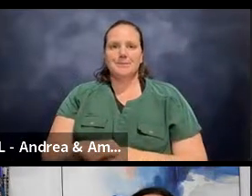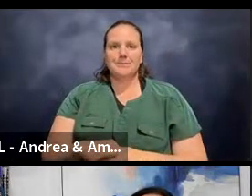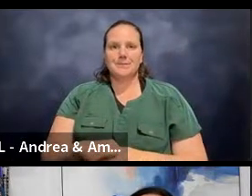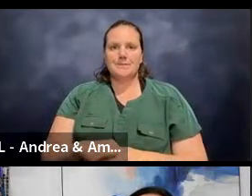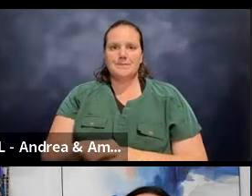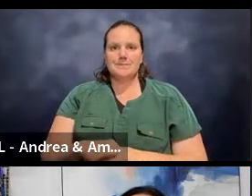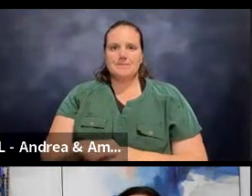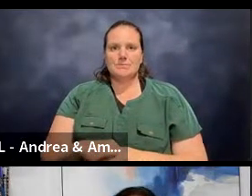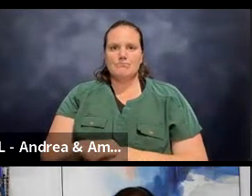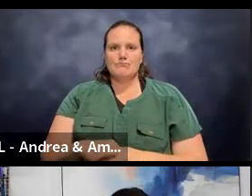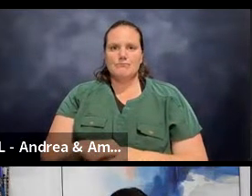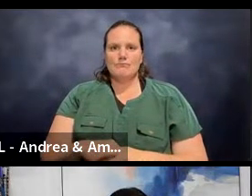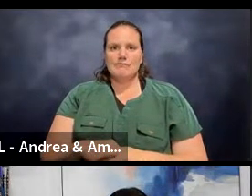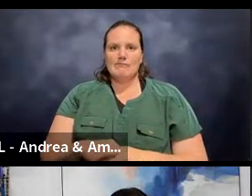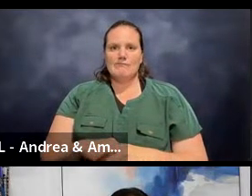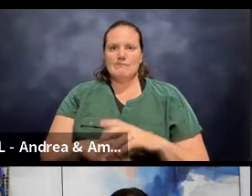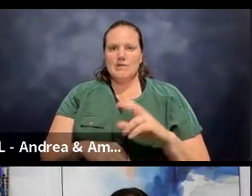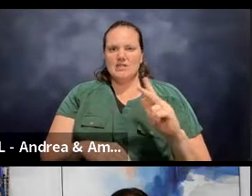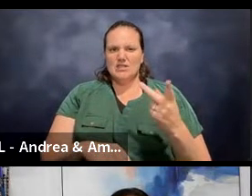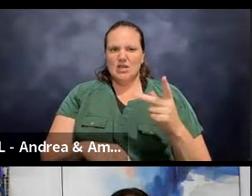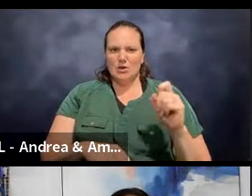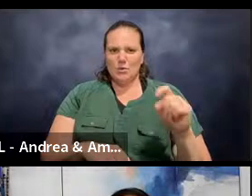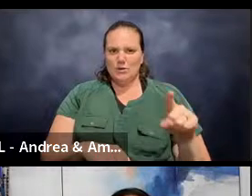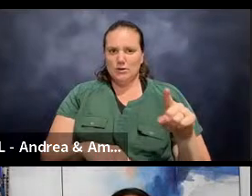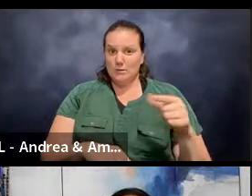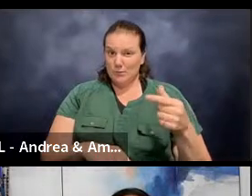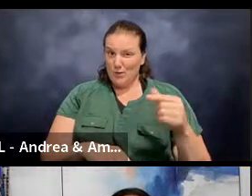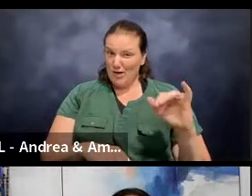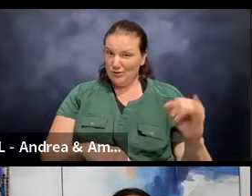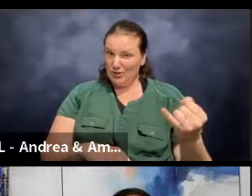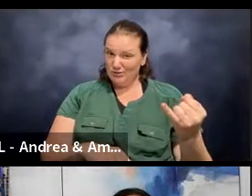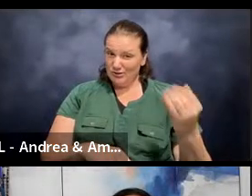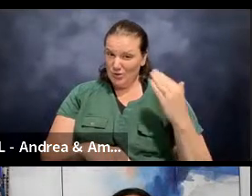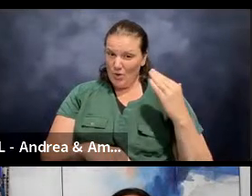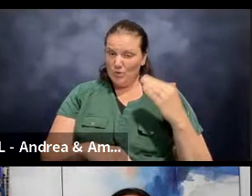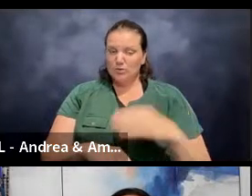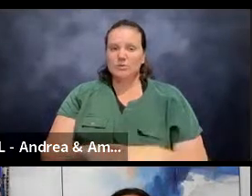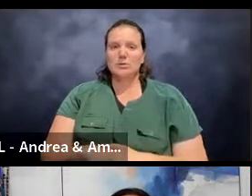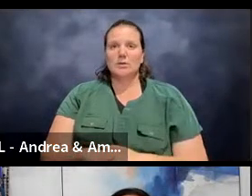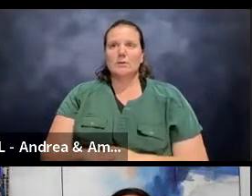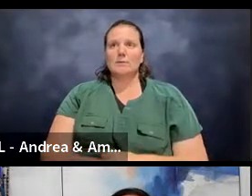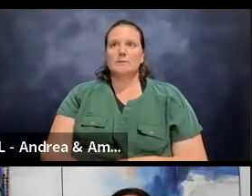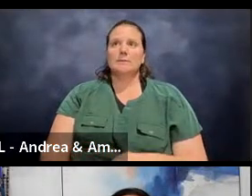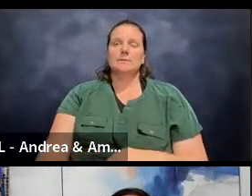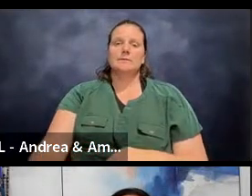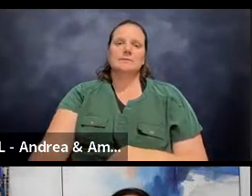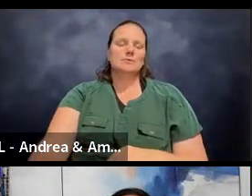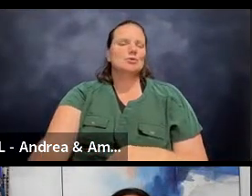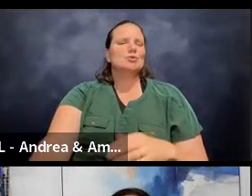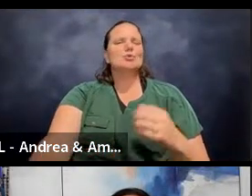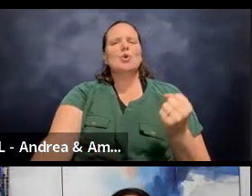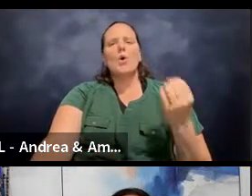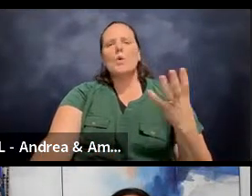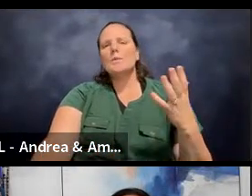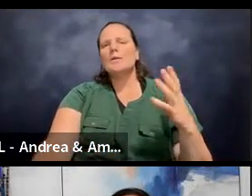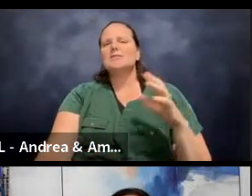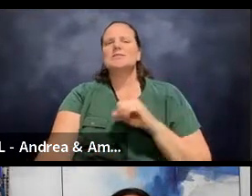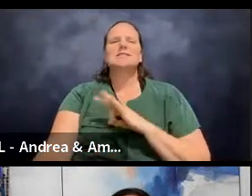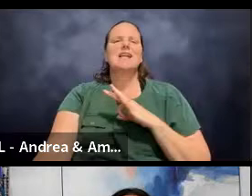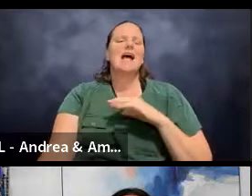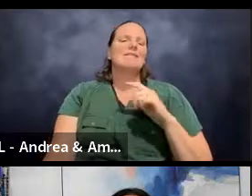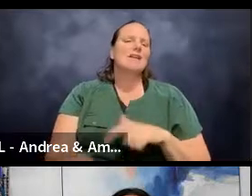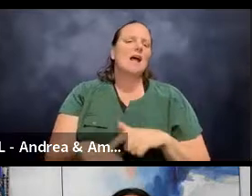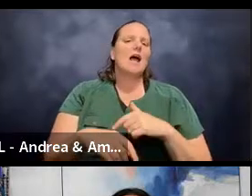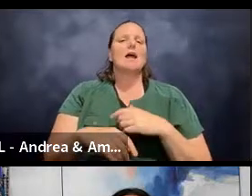then the second question I have, and maybe this is a Greg question, is, there's going to be so much time, staff time and energy